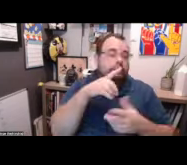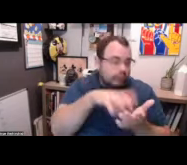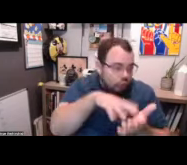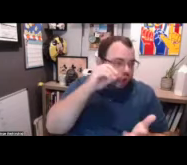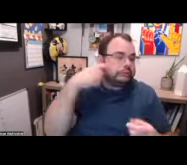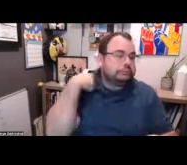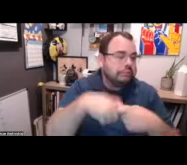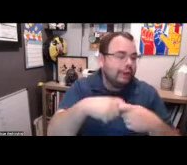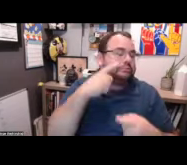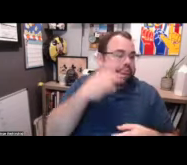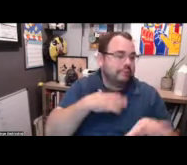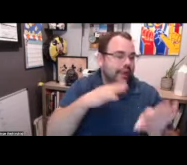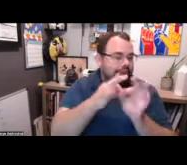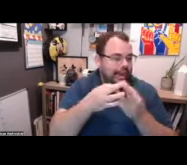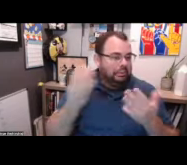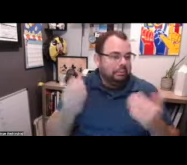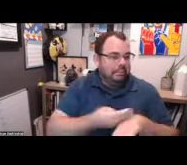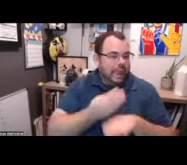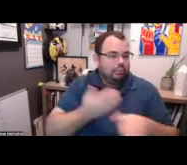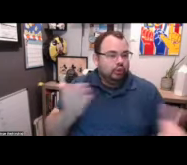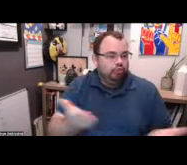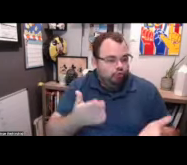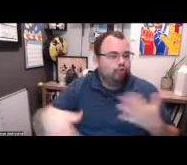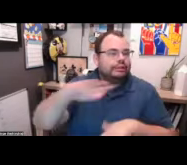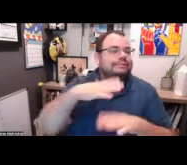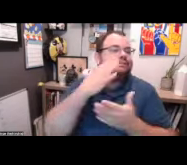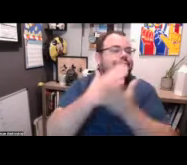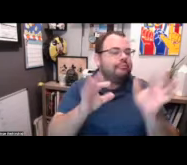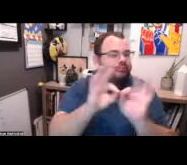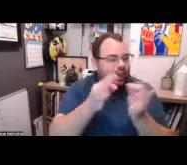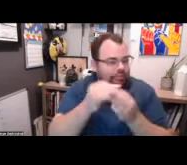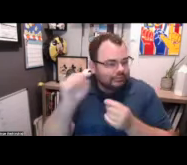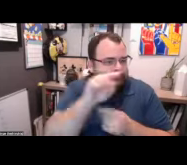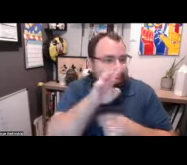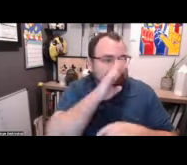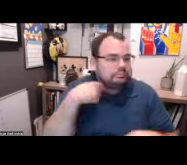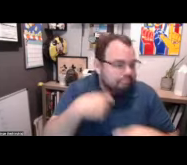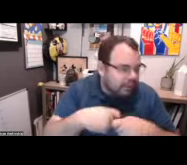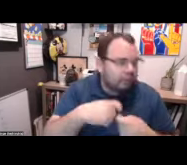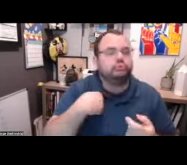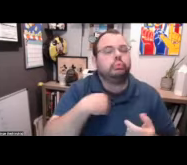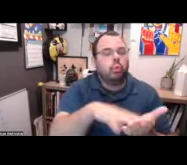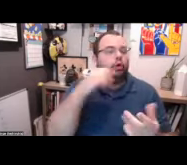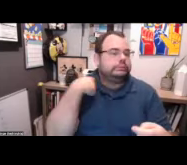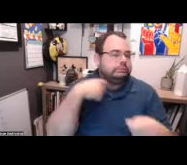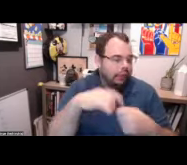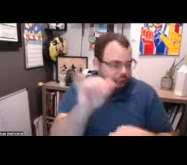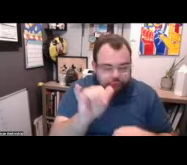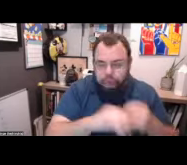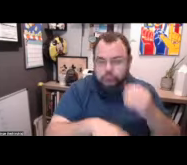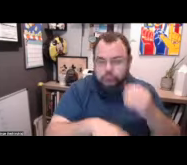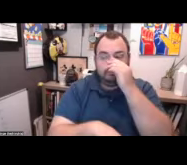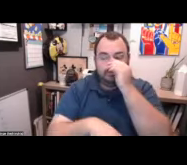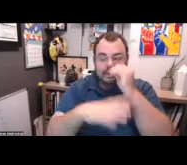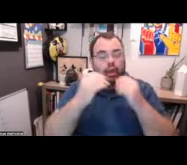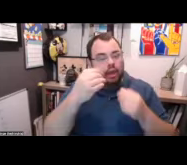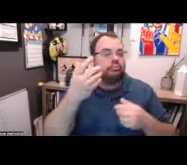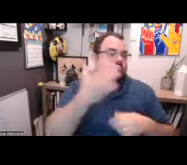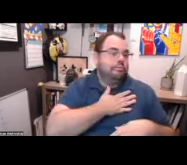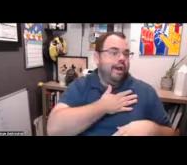I do speak English, and I did learn Spanish because my family was from Miami. We grew up here, and my family